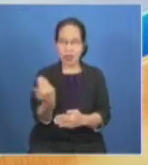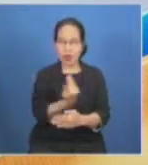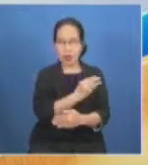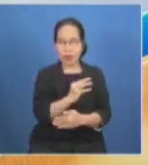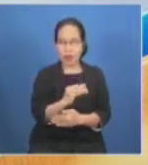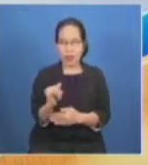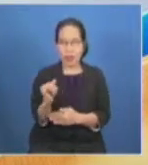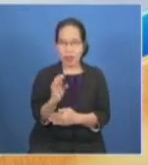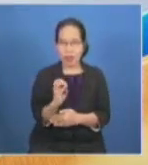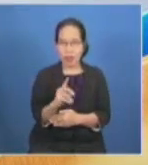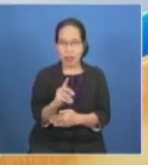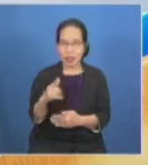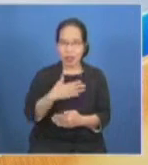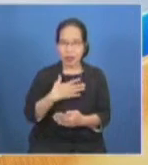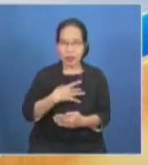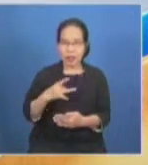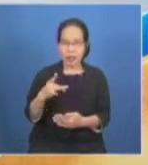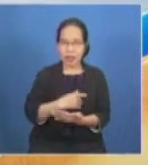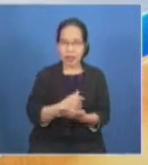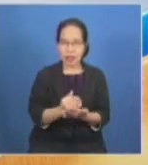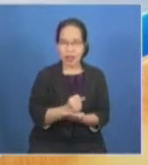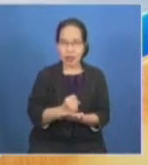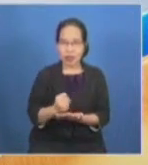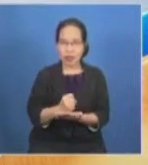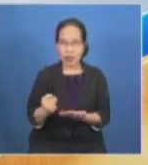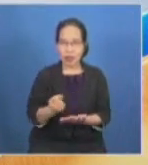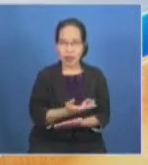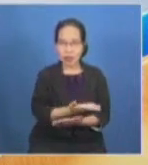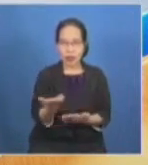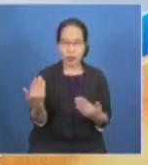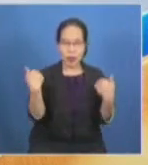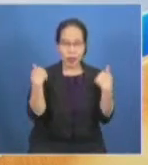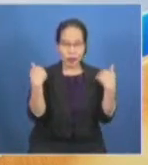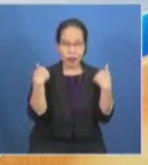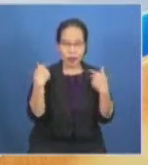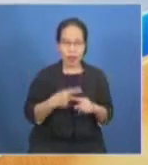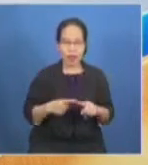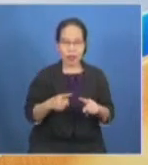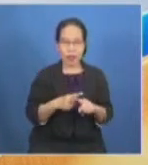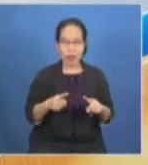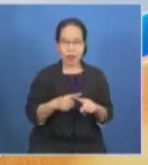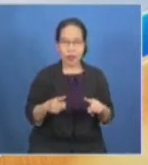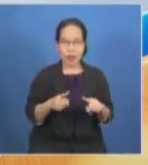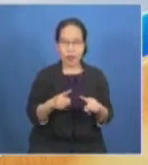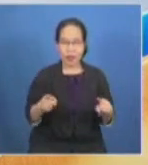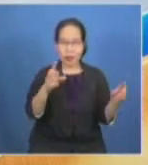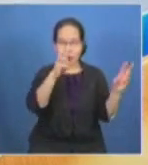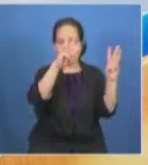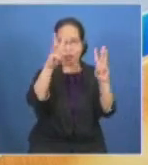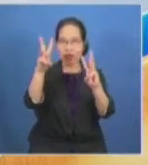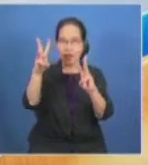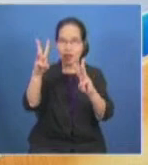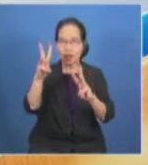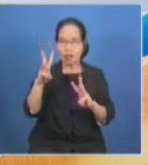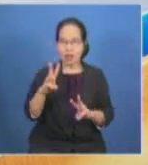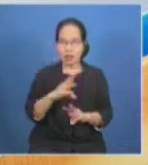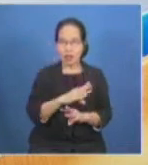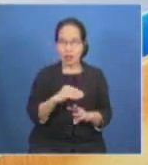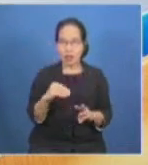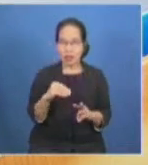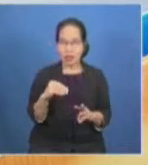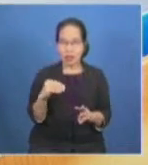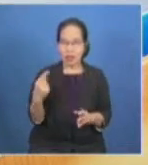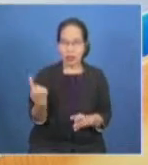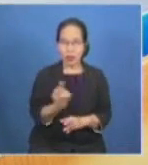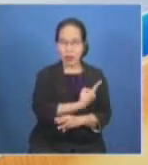reach. Our MCGI channel, please like, share, and subscribe. We have many different things that we